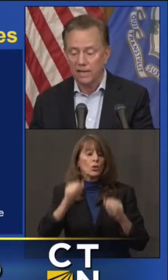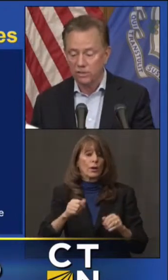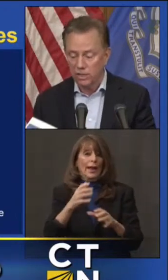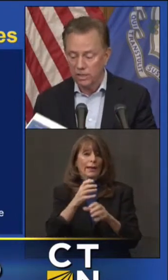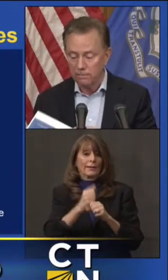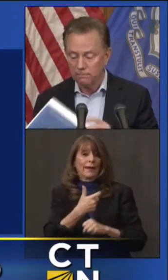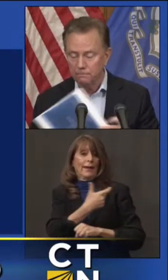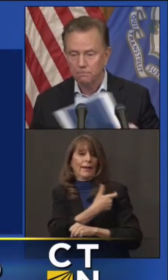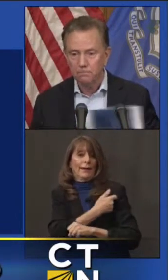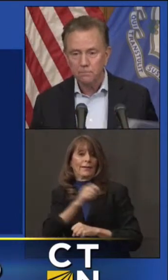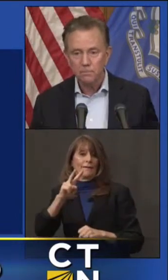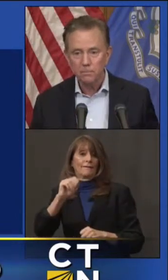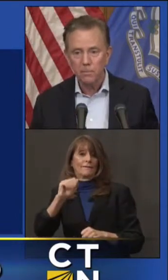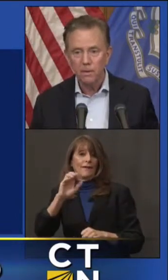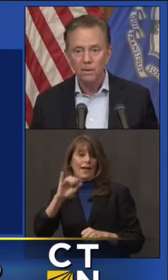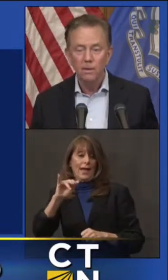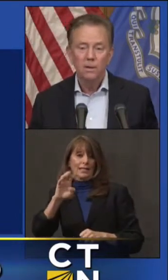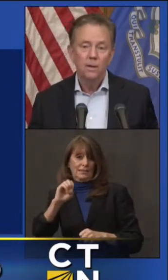the vaccine.